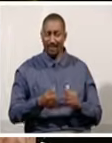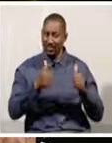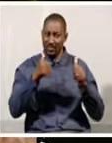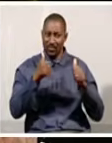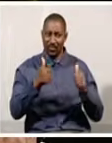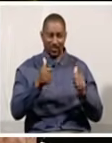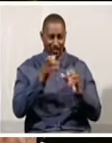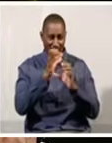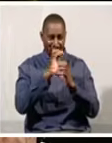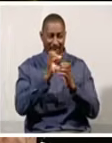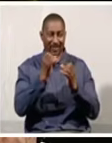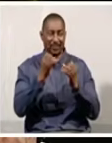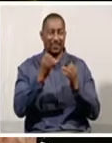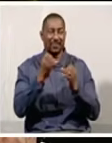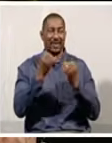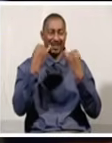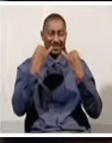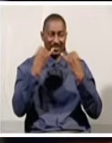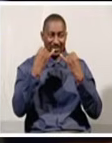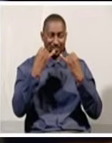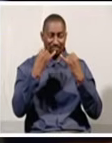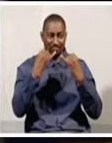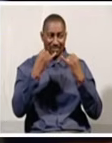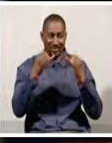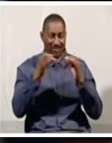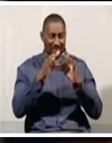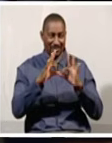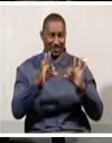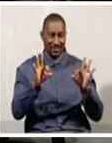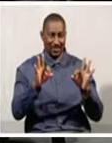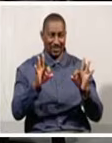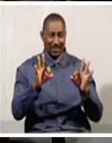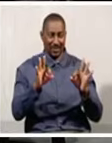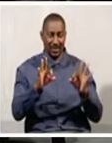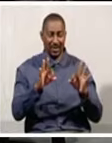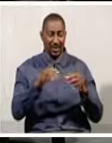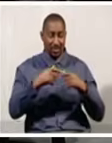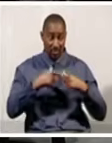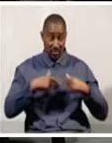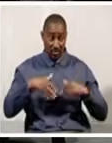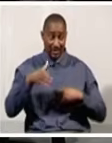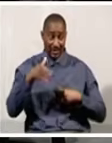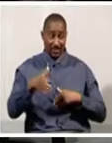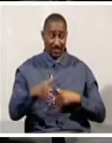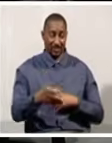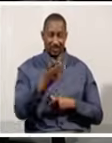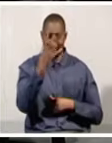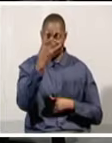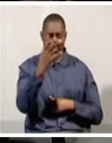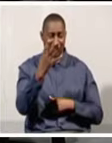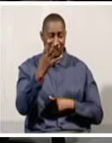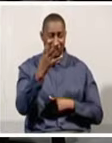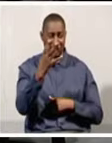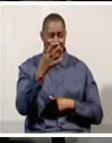course, number one on the continent, I think it's fourth in the world. Mm-hmm. And we've always stayed in the top four globally and have always been just between, I think only on two